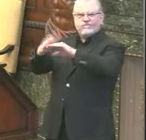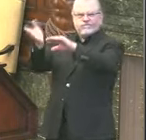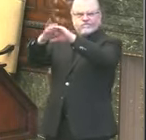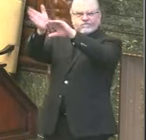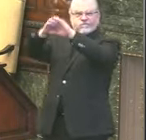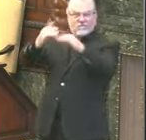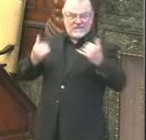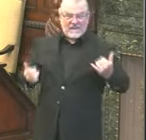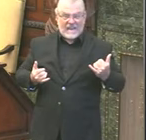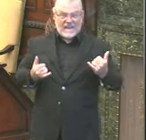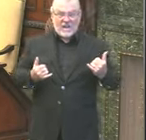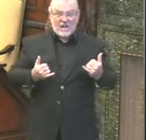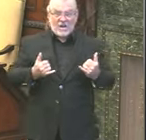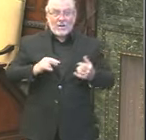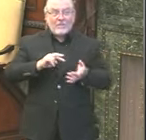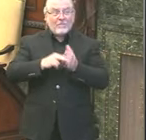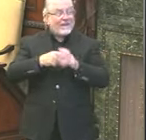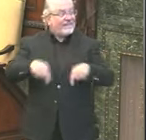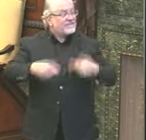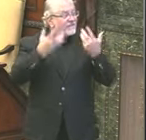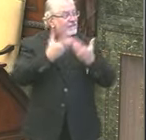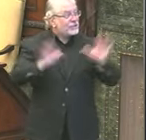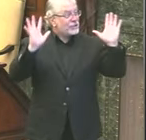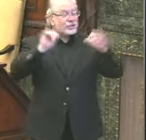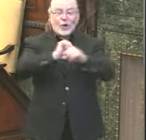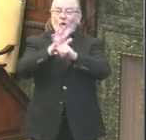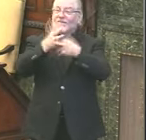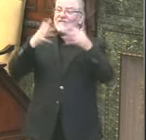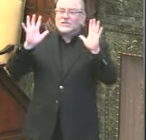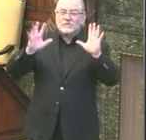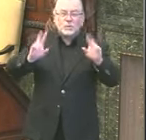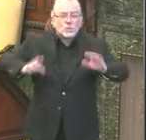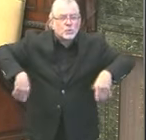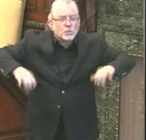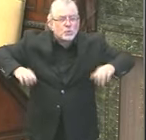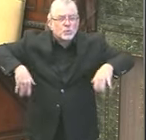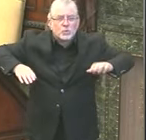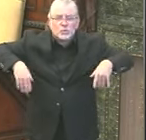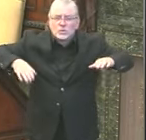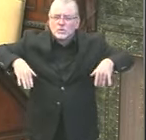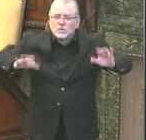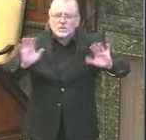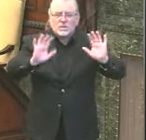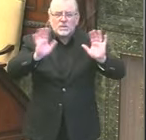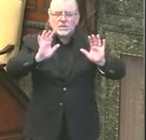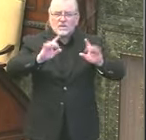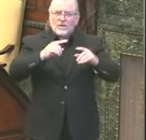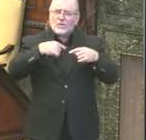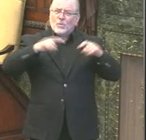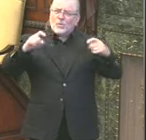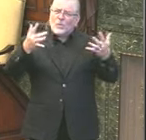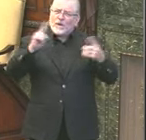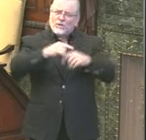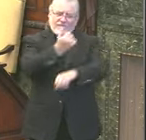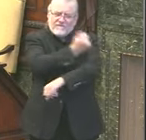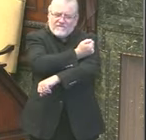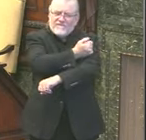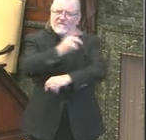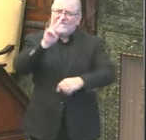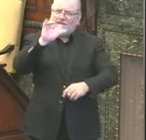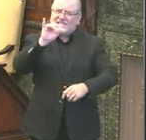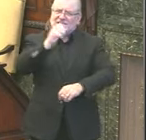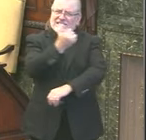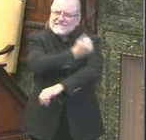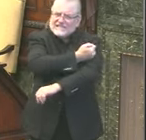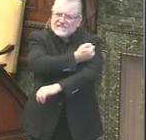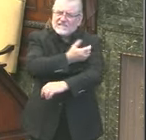Far from it. Until we have a vaccine, the only thing that's protecting us is how we behave. So we will be enforcing the